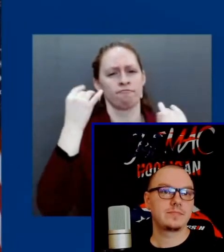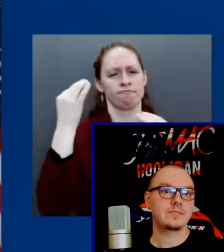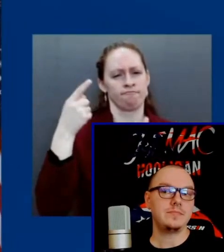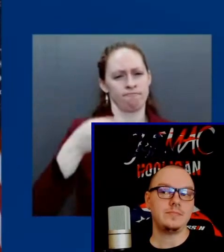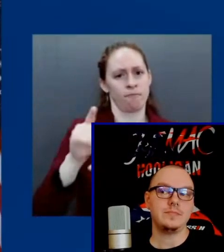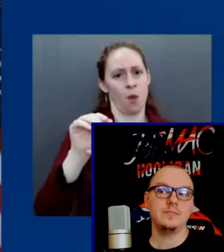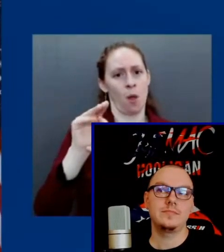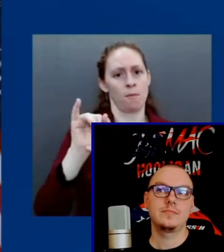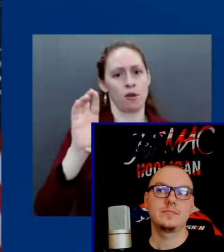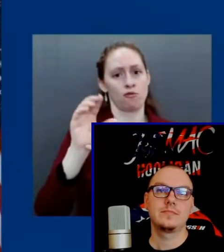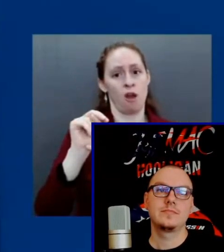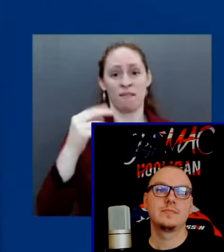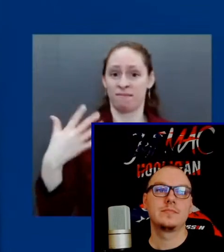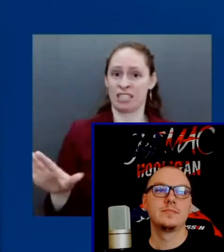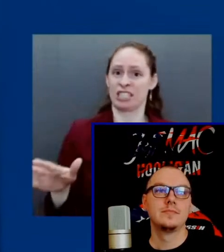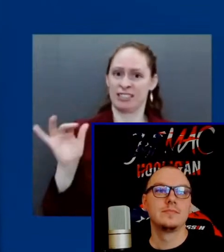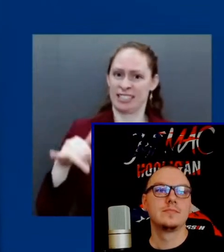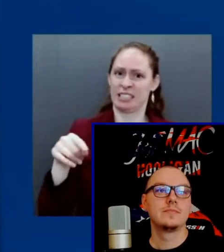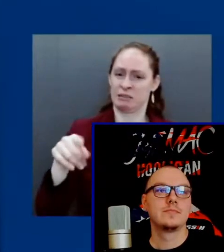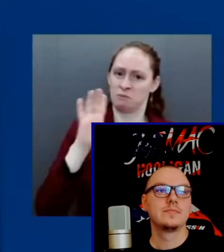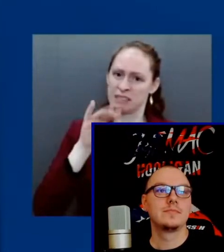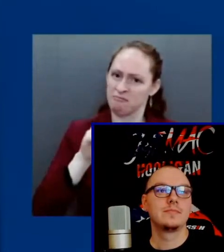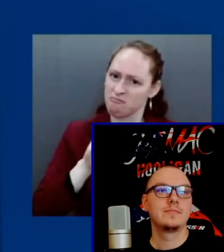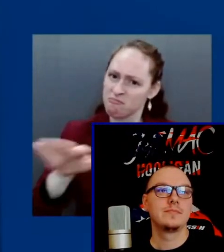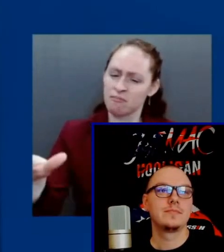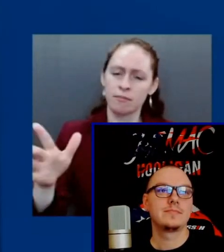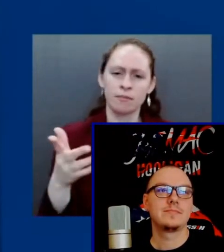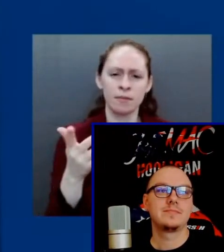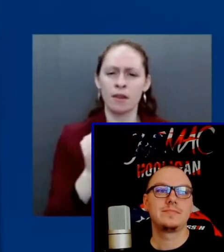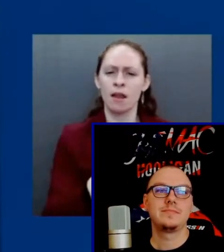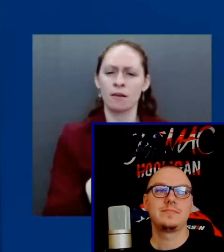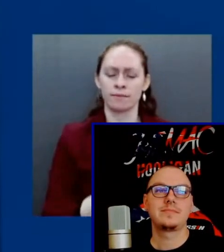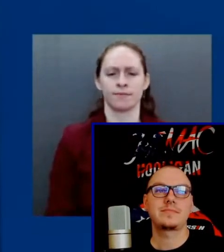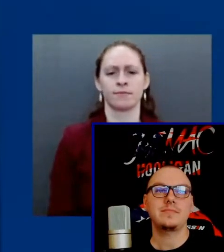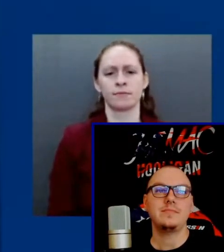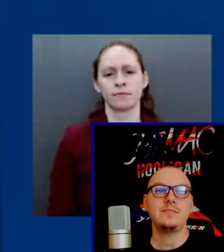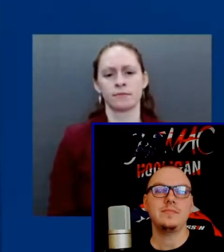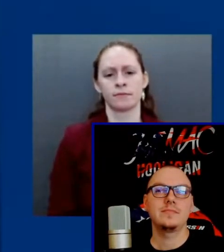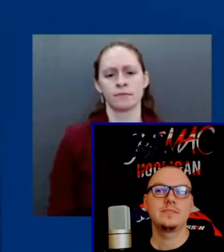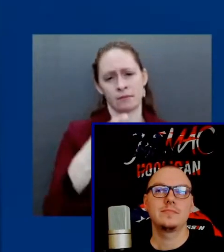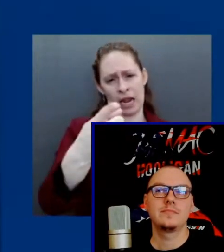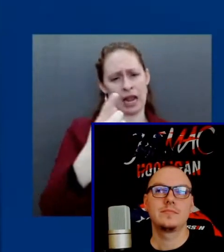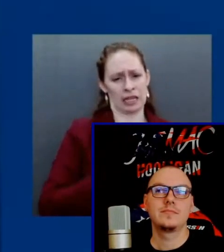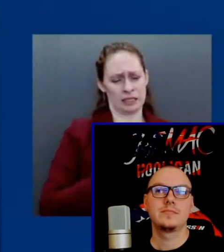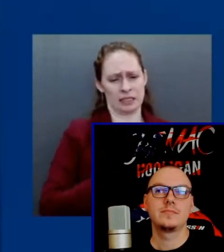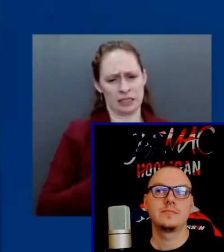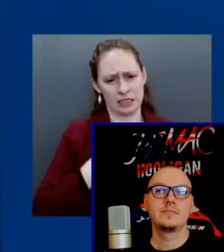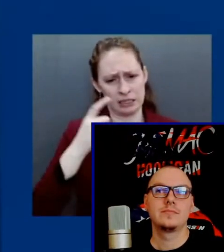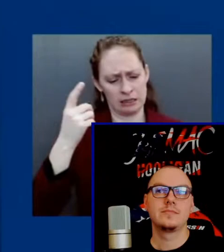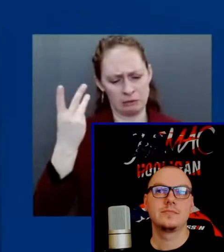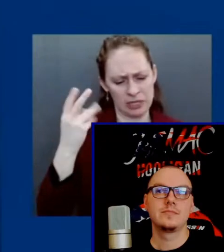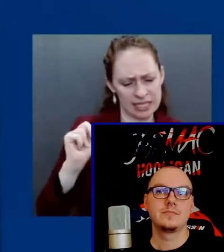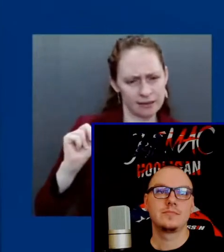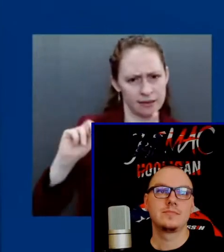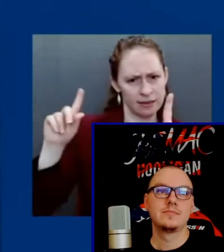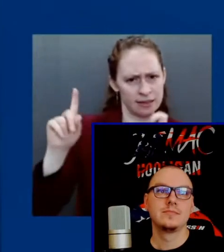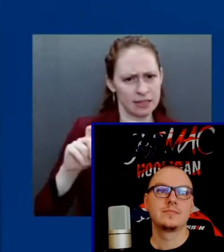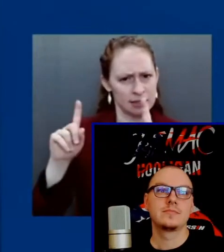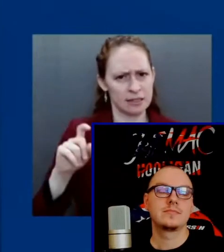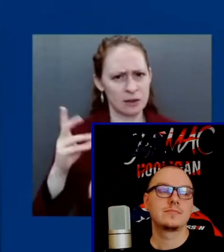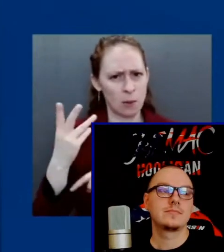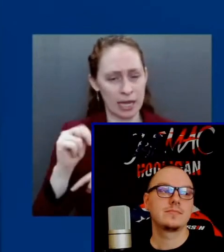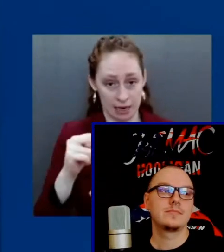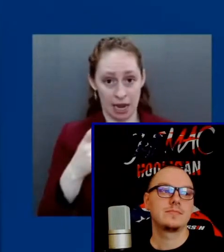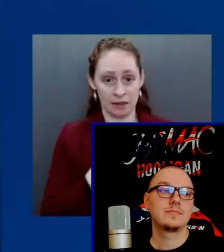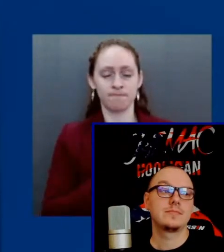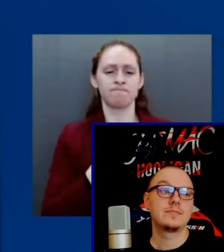Americans should test? Yeah, so simply put, Americans should take a test when they have symptoms that appear to be COVID-19.